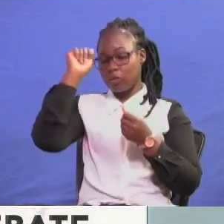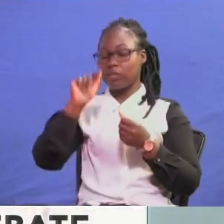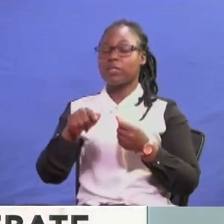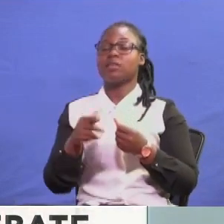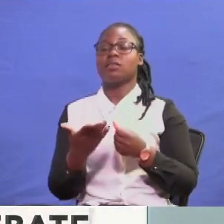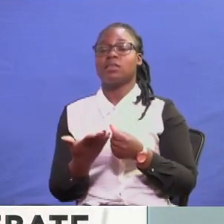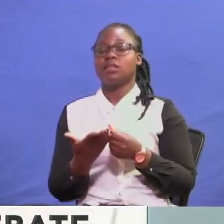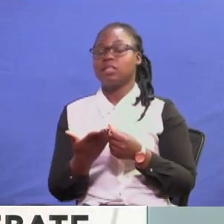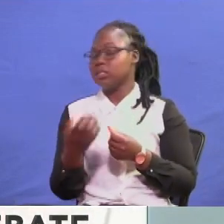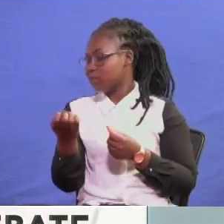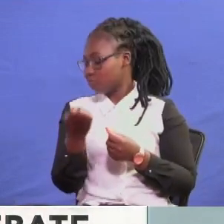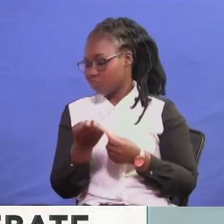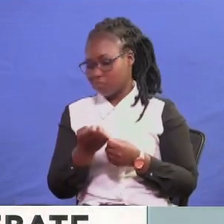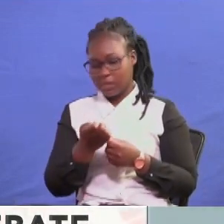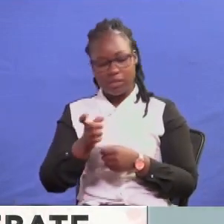not a need. It's